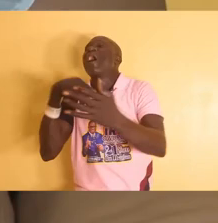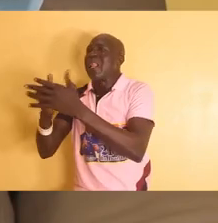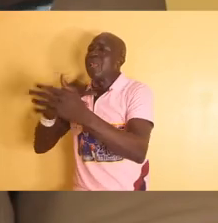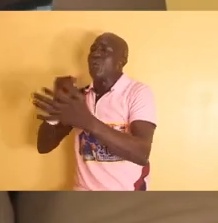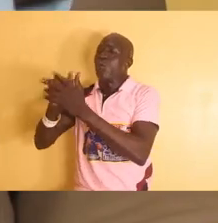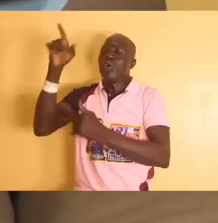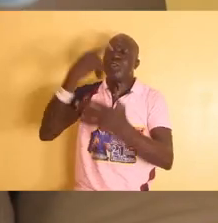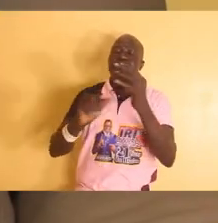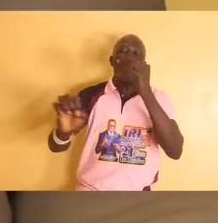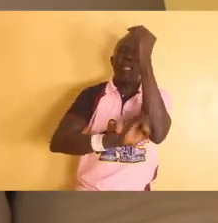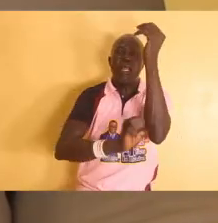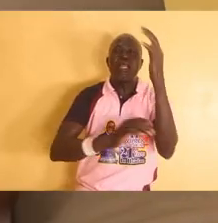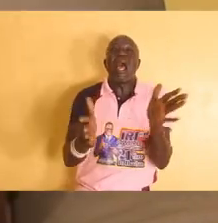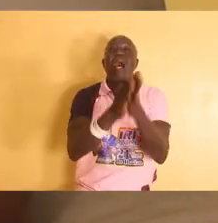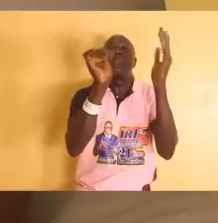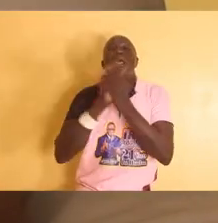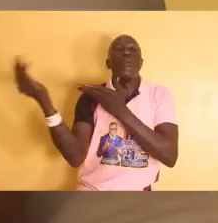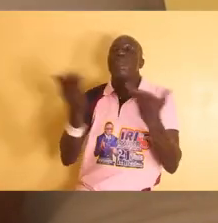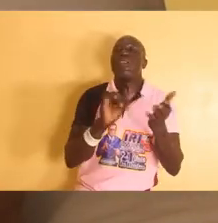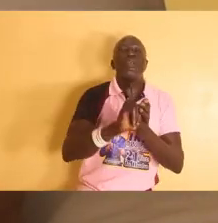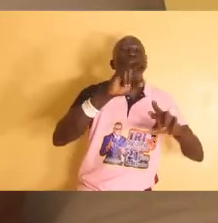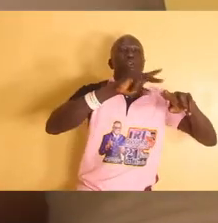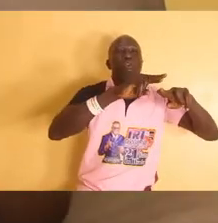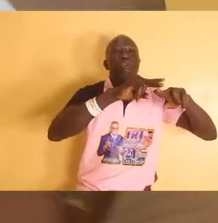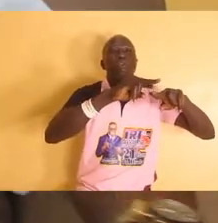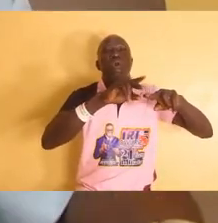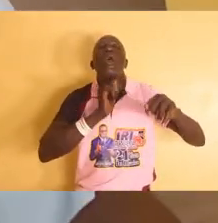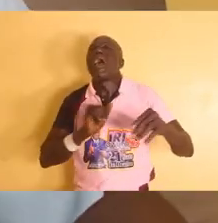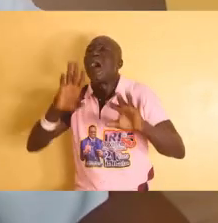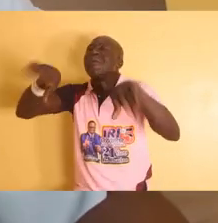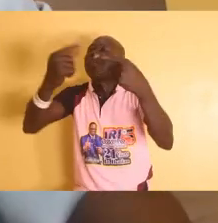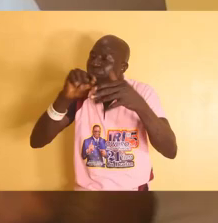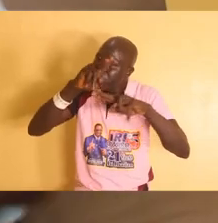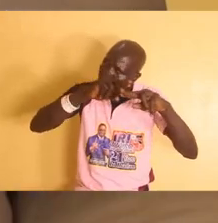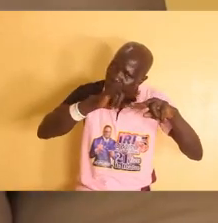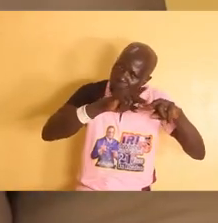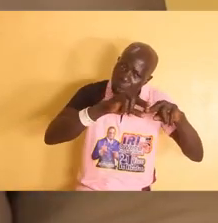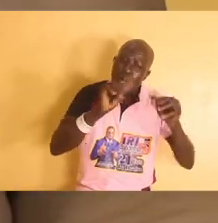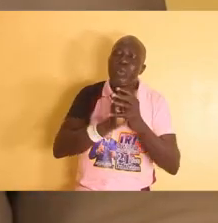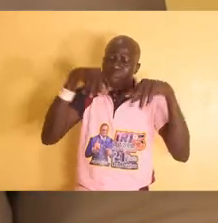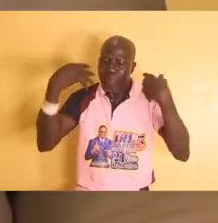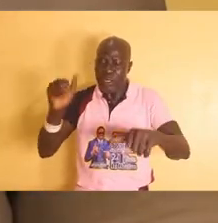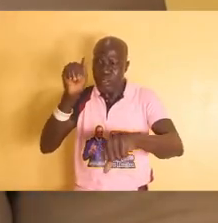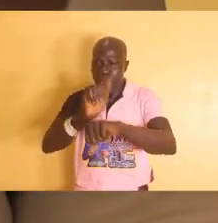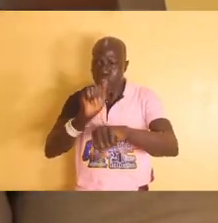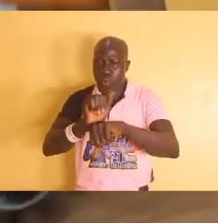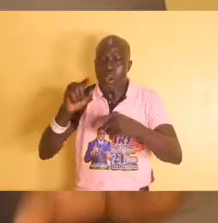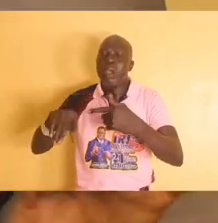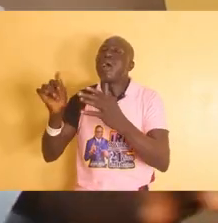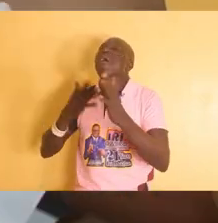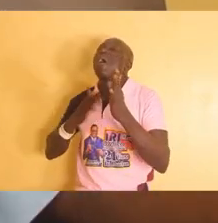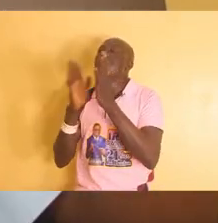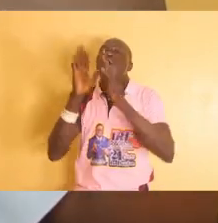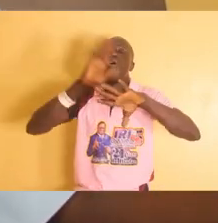that Elisha requested. Elisha bring good thoughts. I will give you so. At Paris, we'll feel assignment. I pray